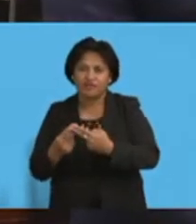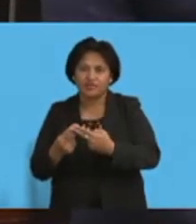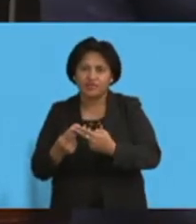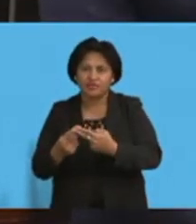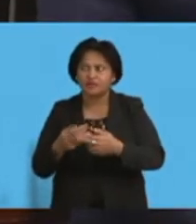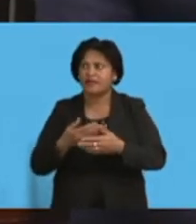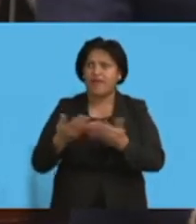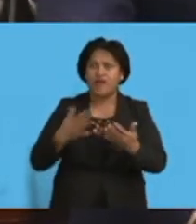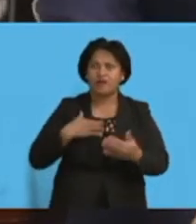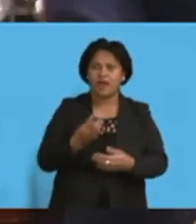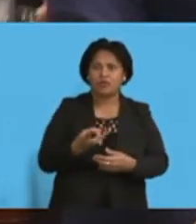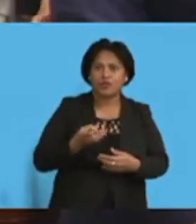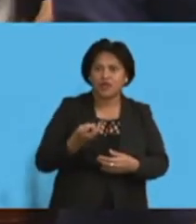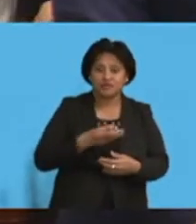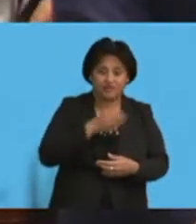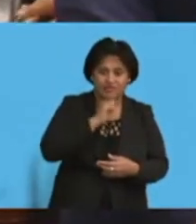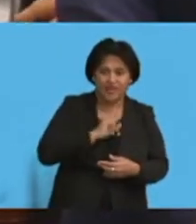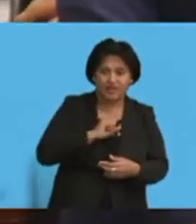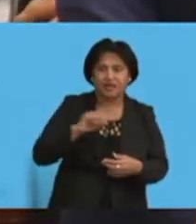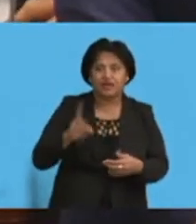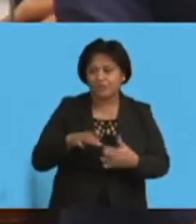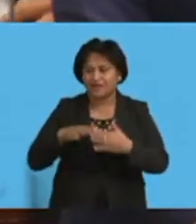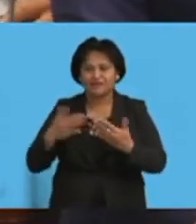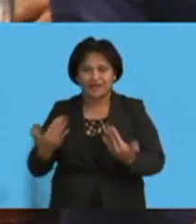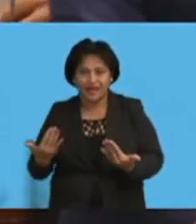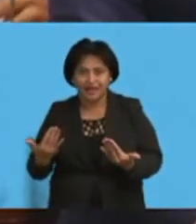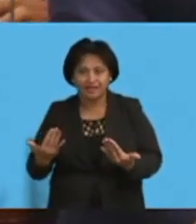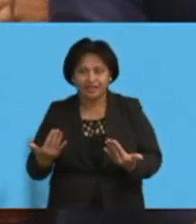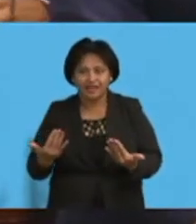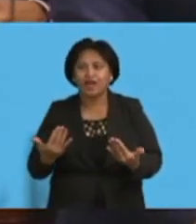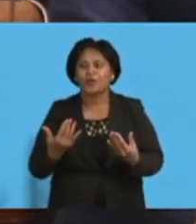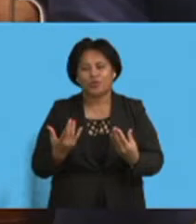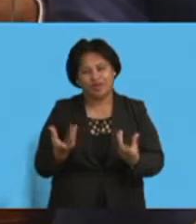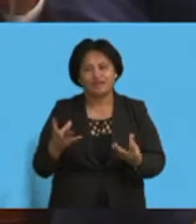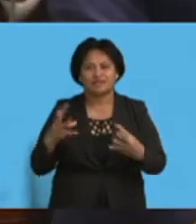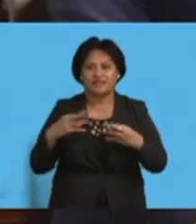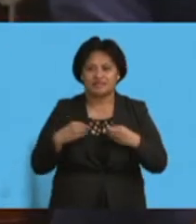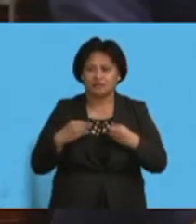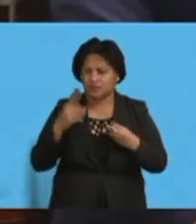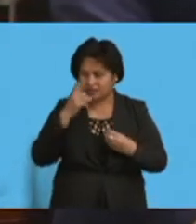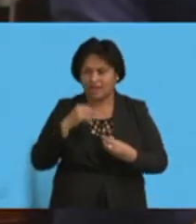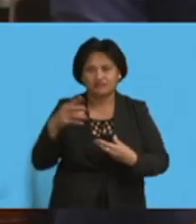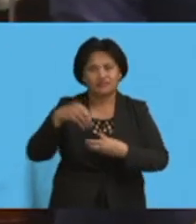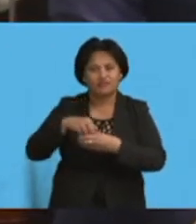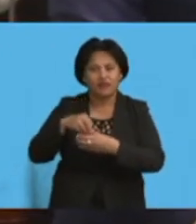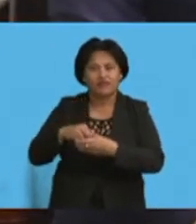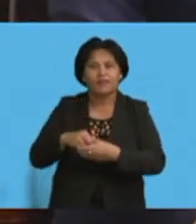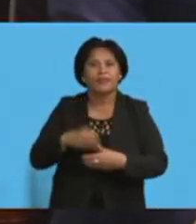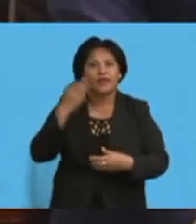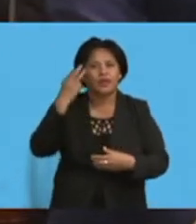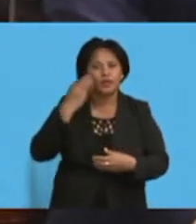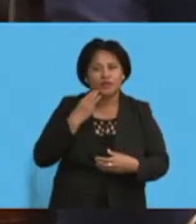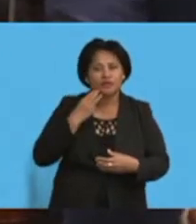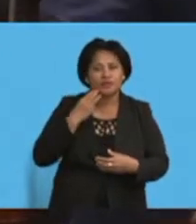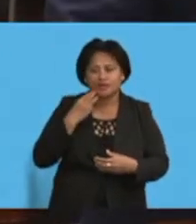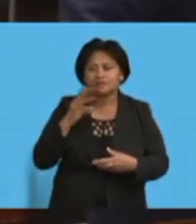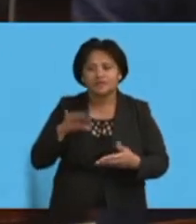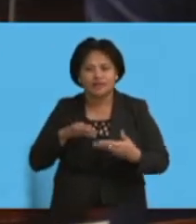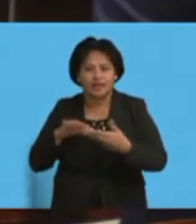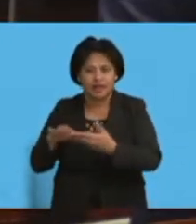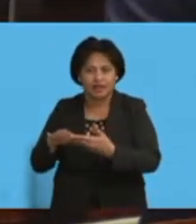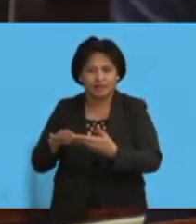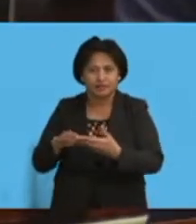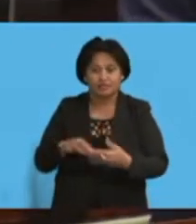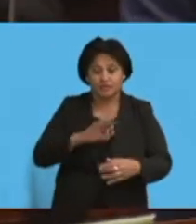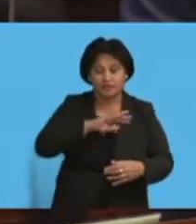over, because we cannot undervalue fatherhood, Madam Speaker. Fathers cannot leave everything to their wives. They can and must be a big part